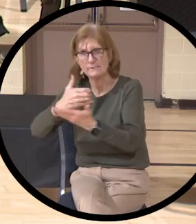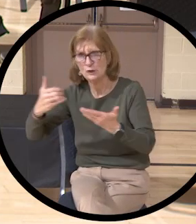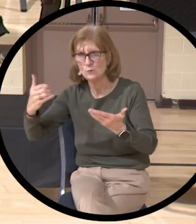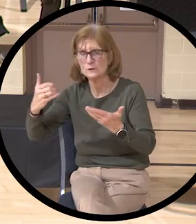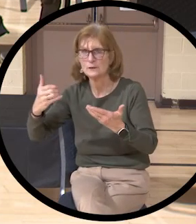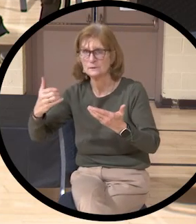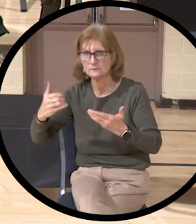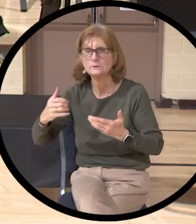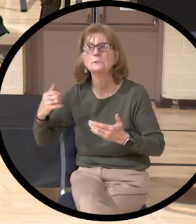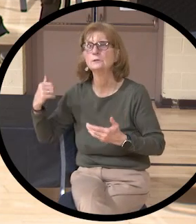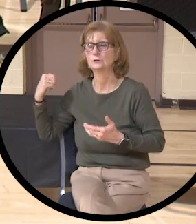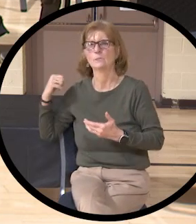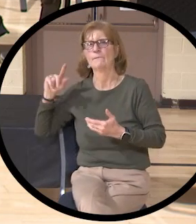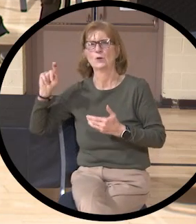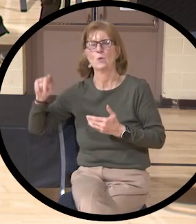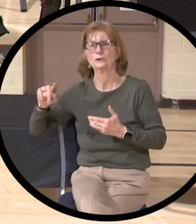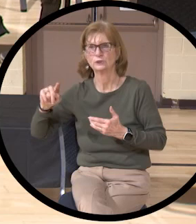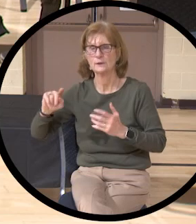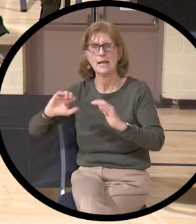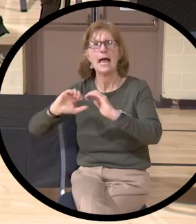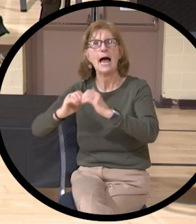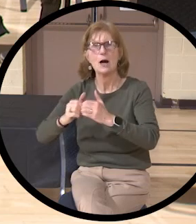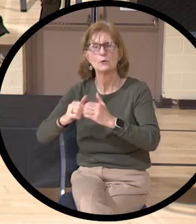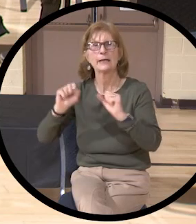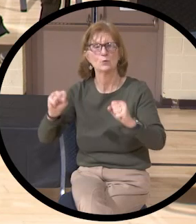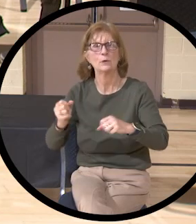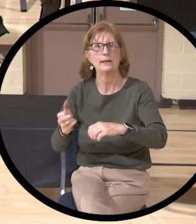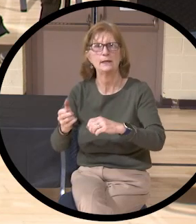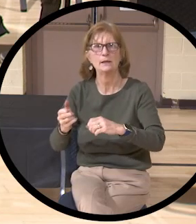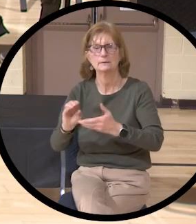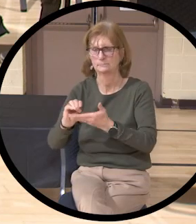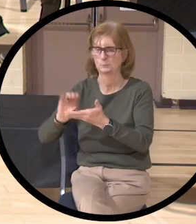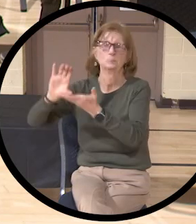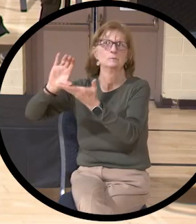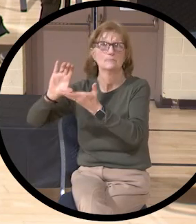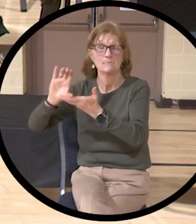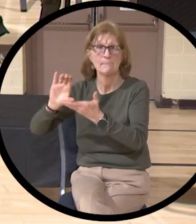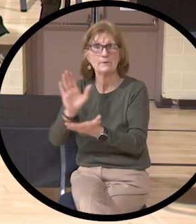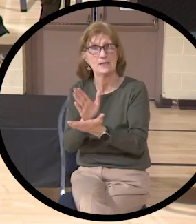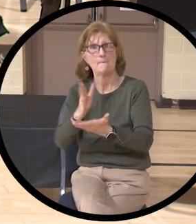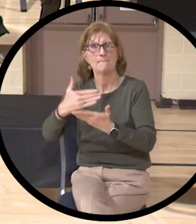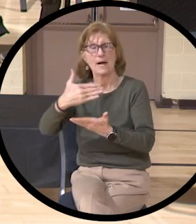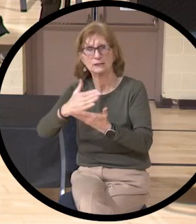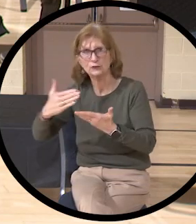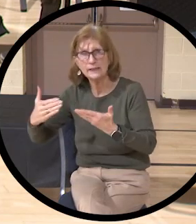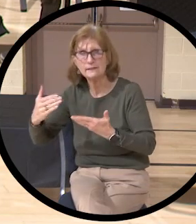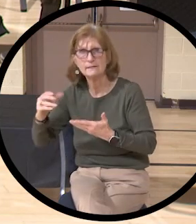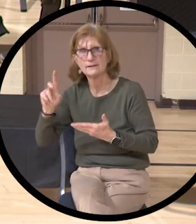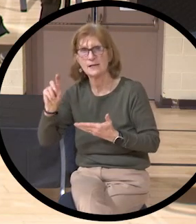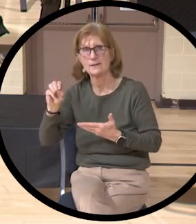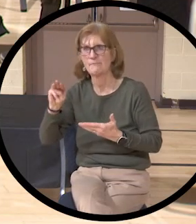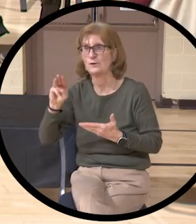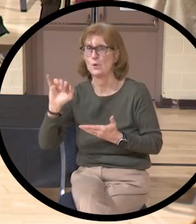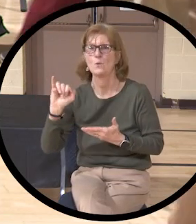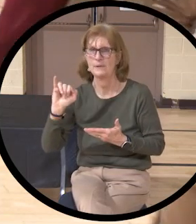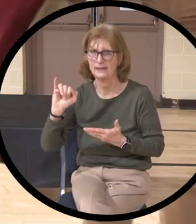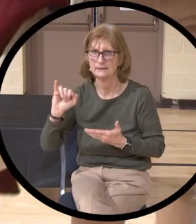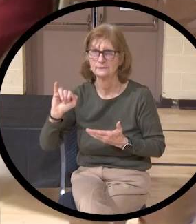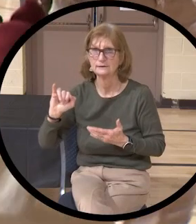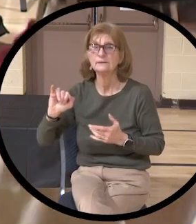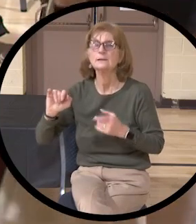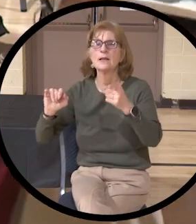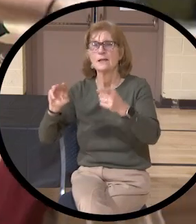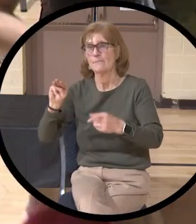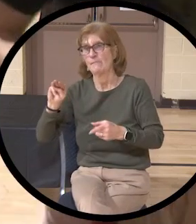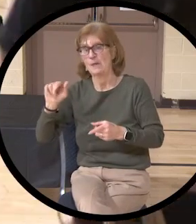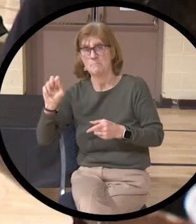So the question was about increasing Domi's budget. I'll let Paige answer that. I'm in the mayor's office. I